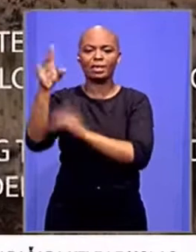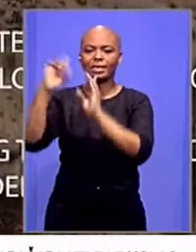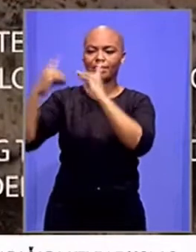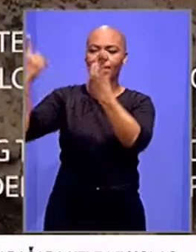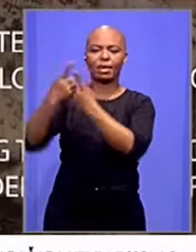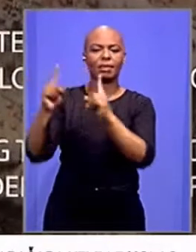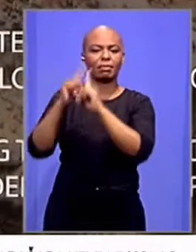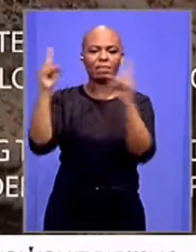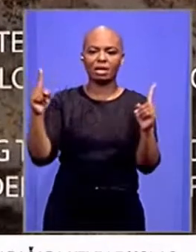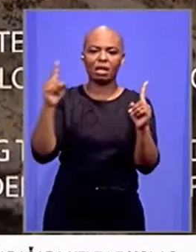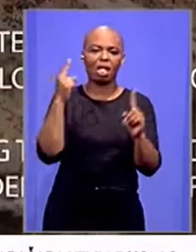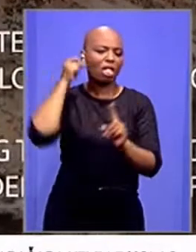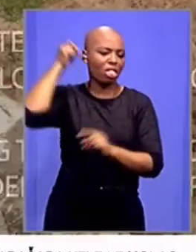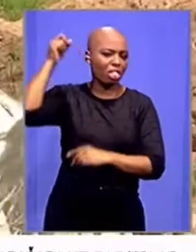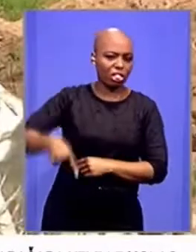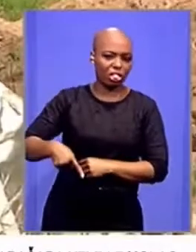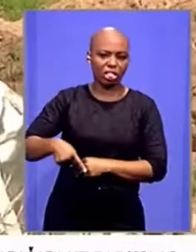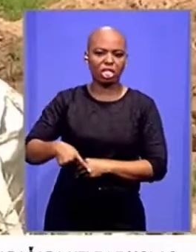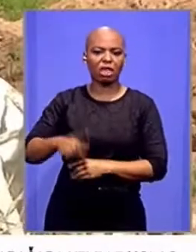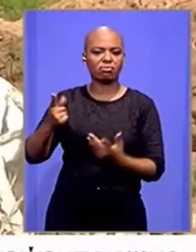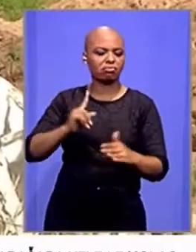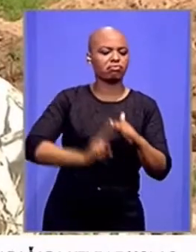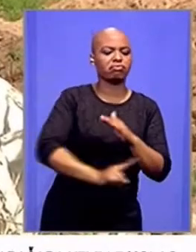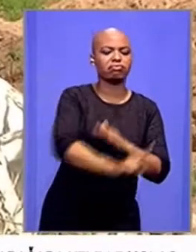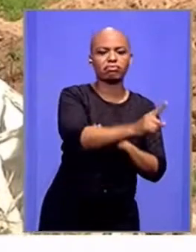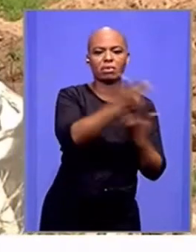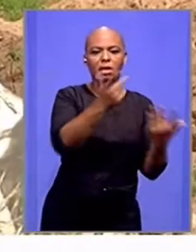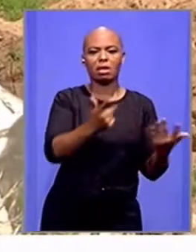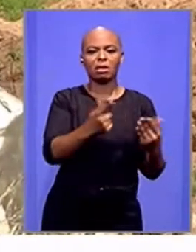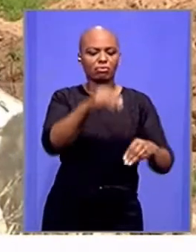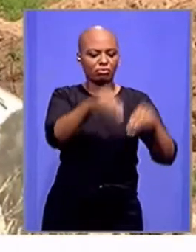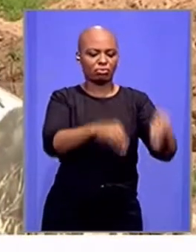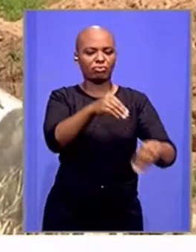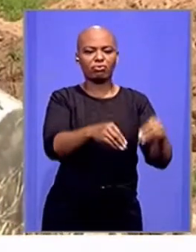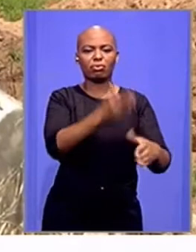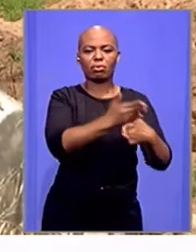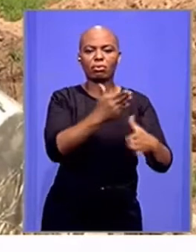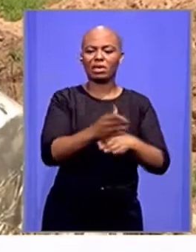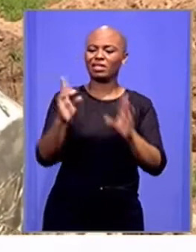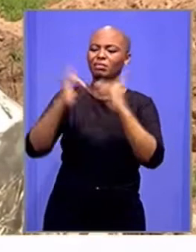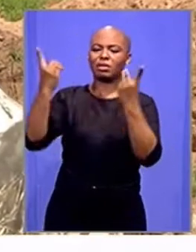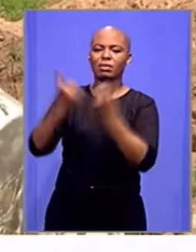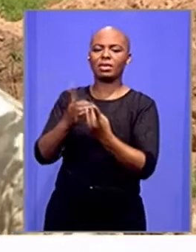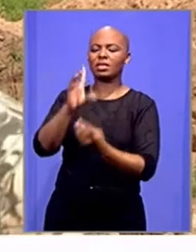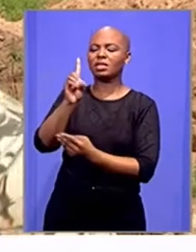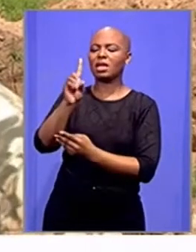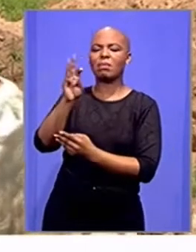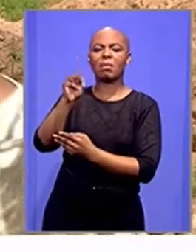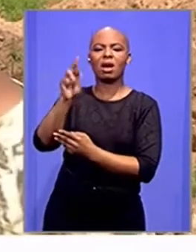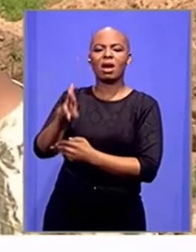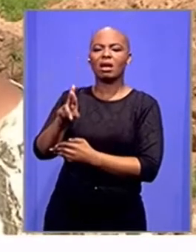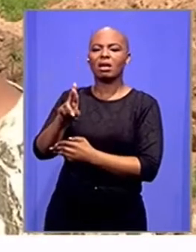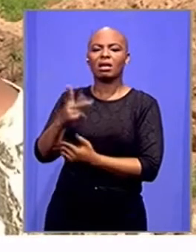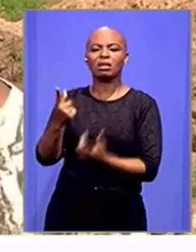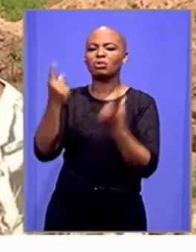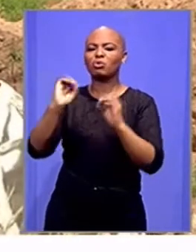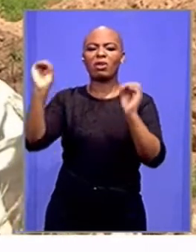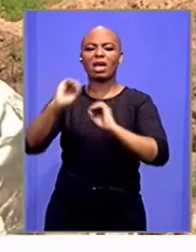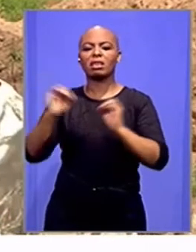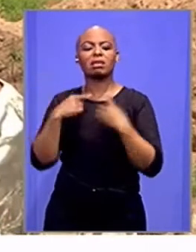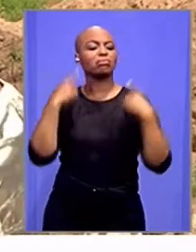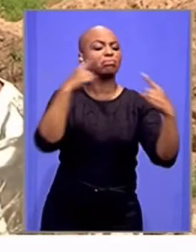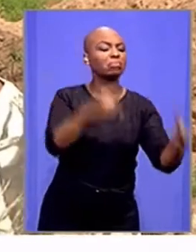bantsi ba iteisa seno phefo. Batho ba department ga ba etse sepe ba ntse fela ba tla mo ba sheba fela ba boela morago